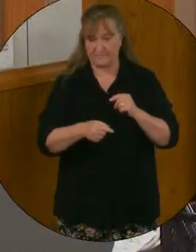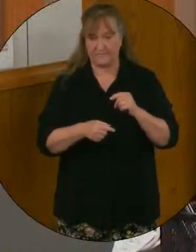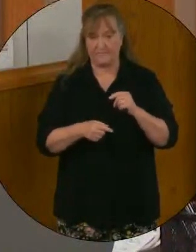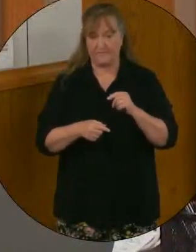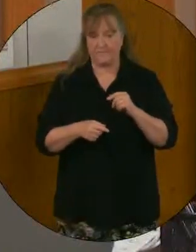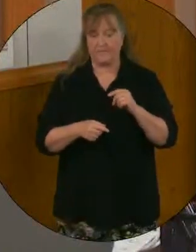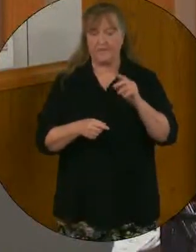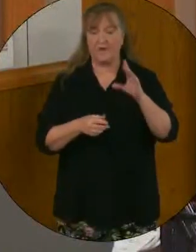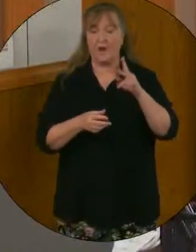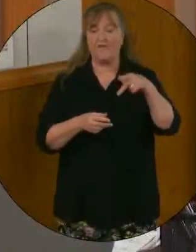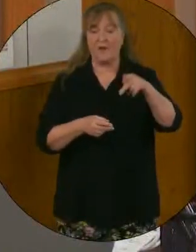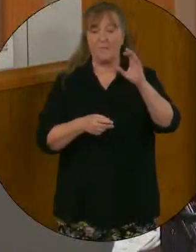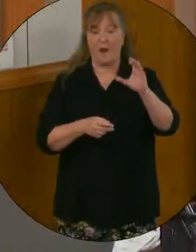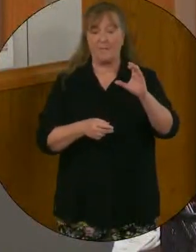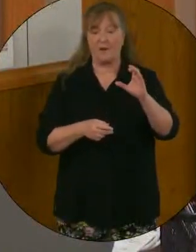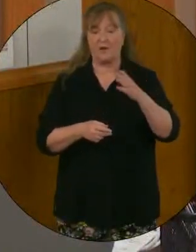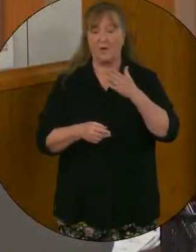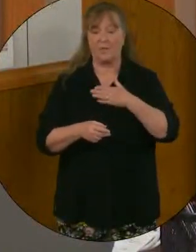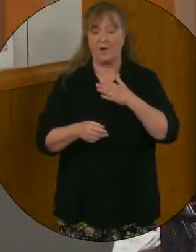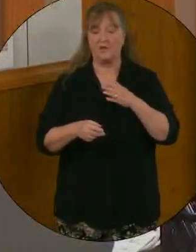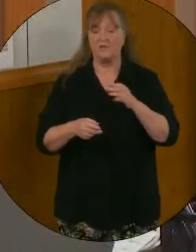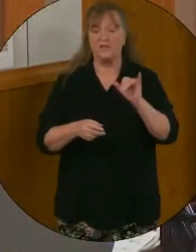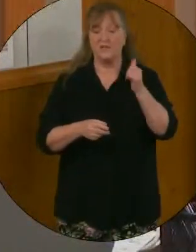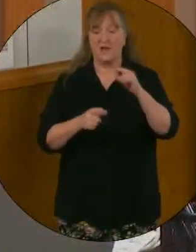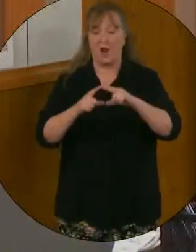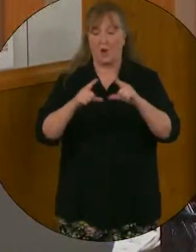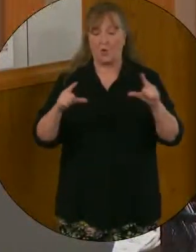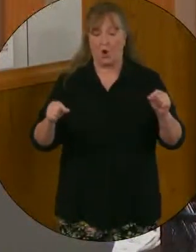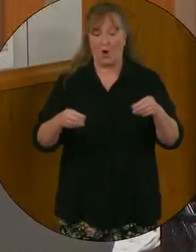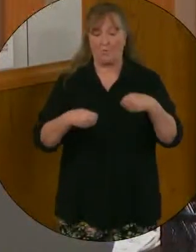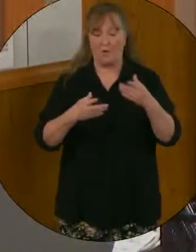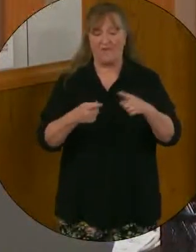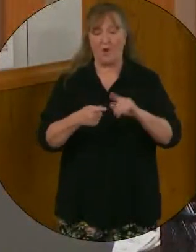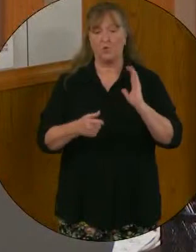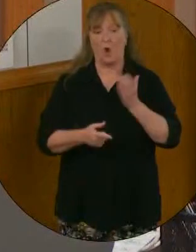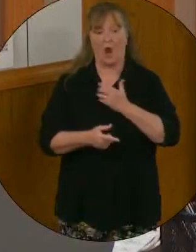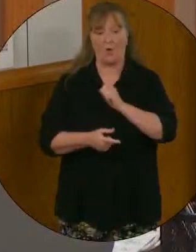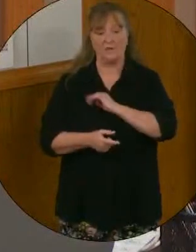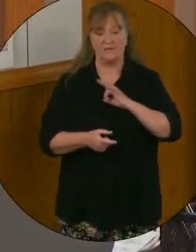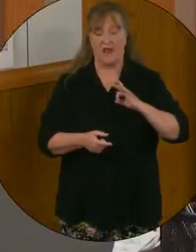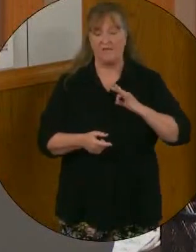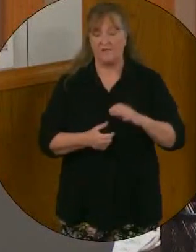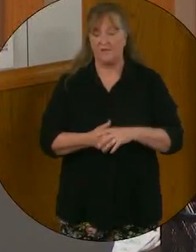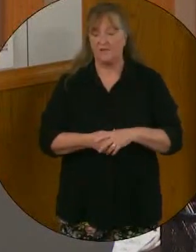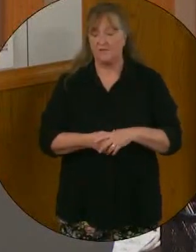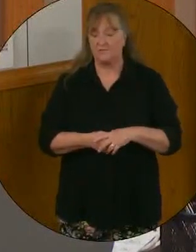provide public comment, please complete a yellow card and provide it to our staff.